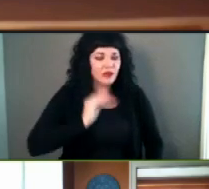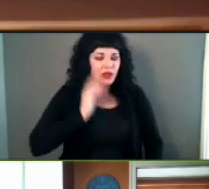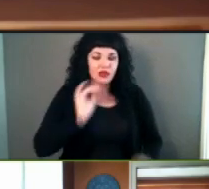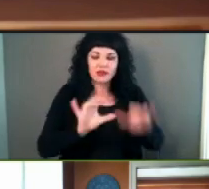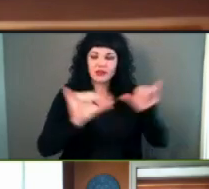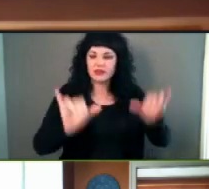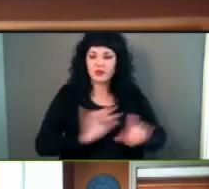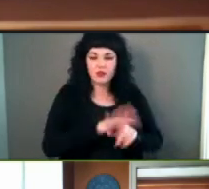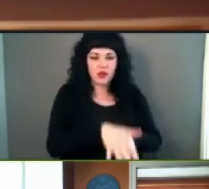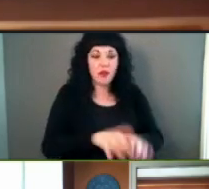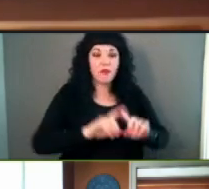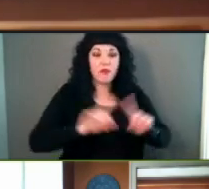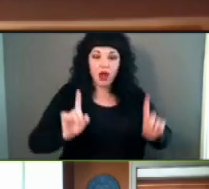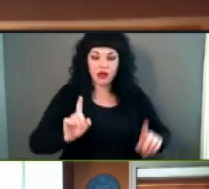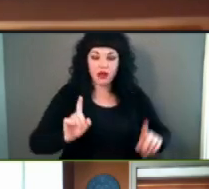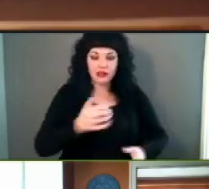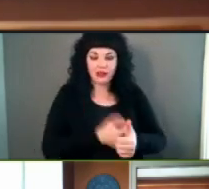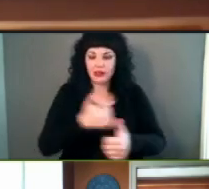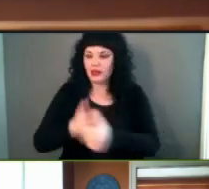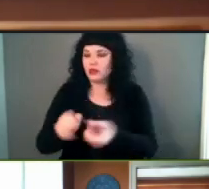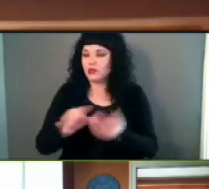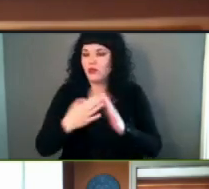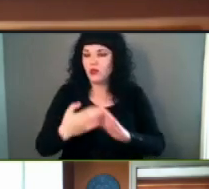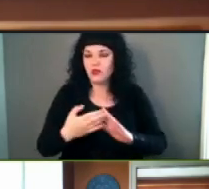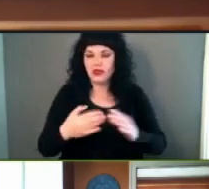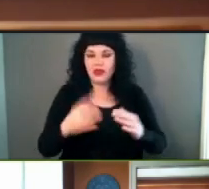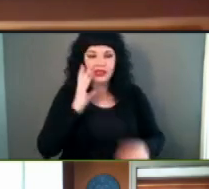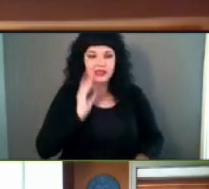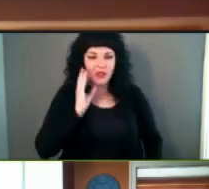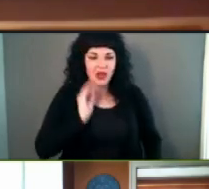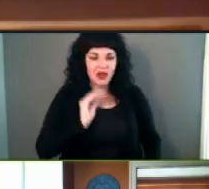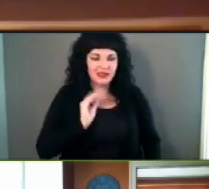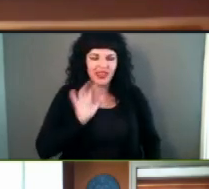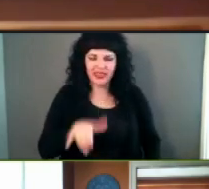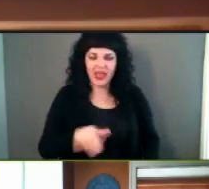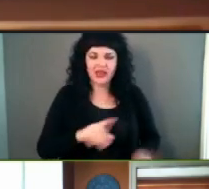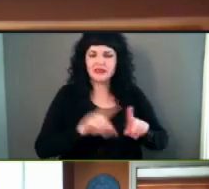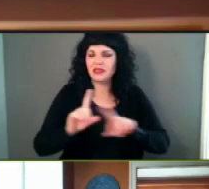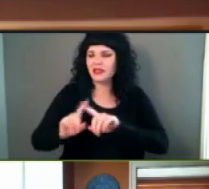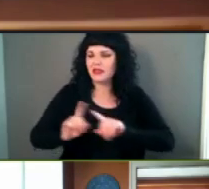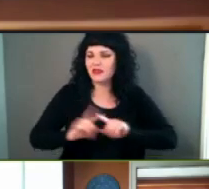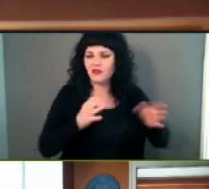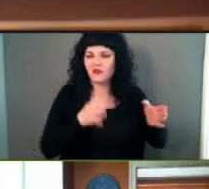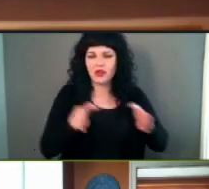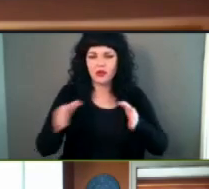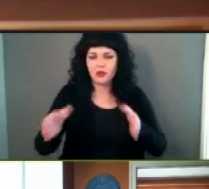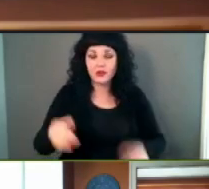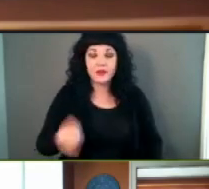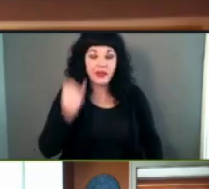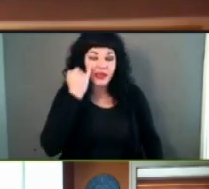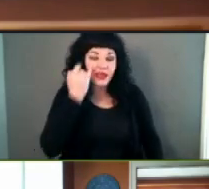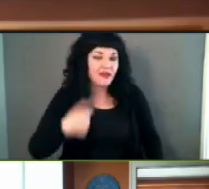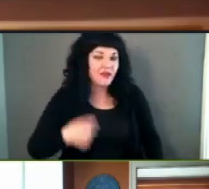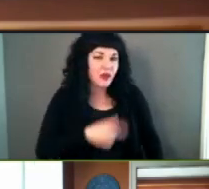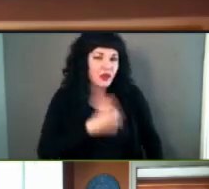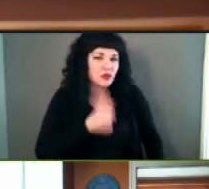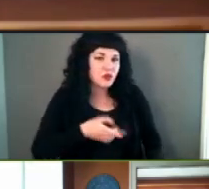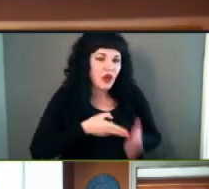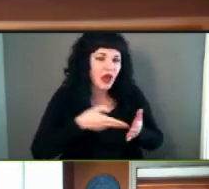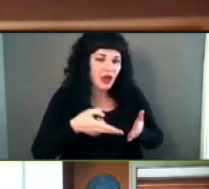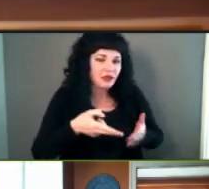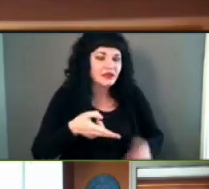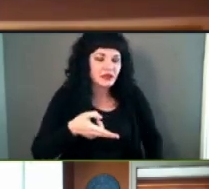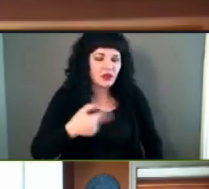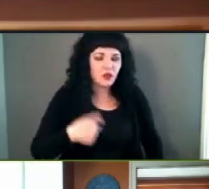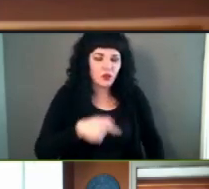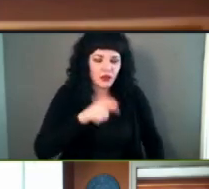different communities. And if we're honest with ourselves, there have been many times when we have also contributed to racism